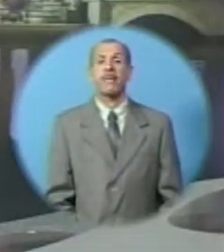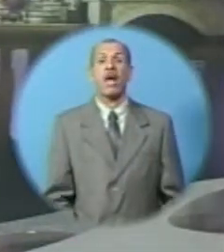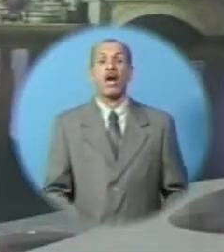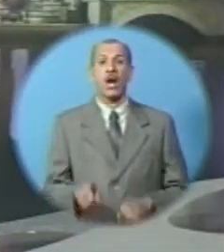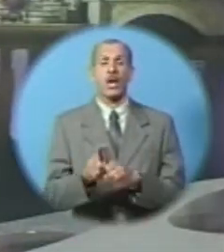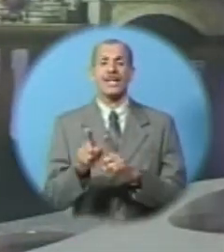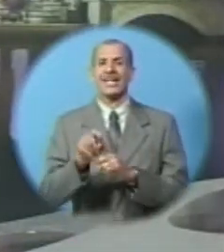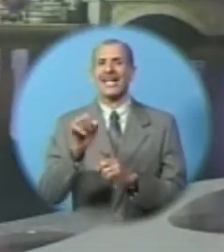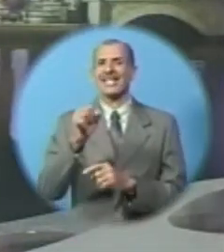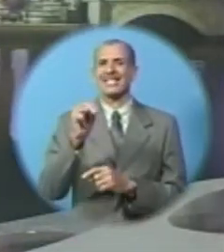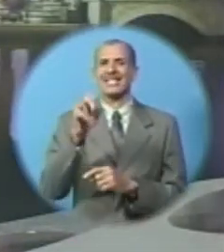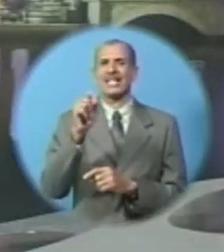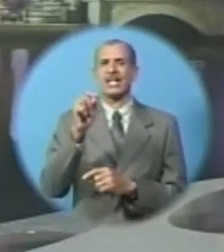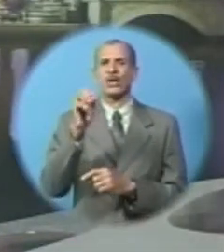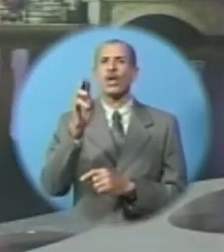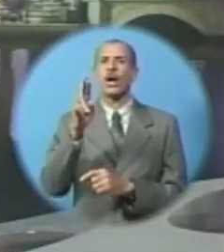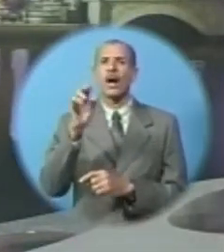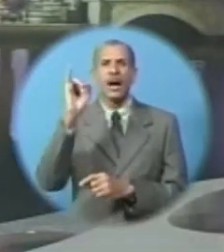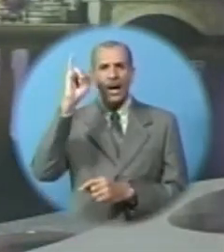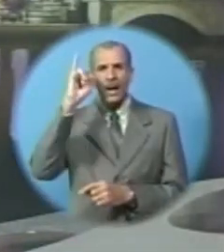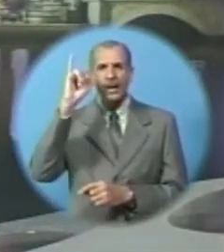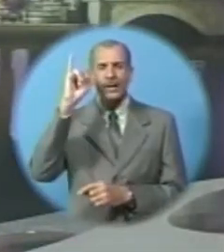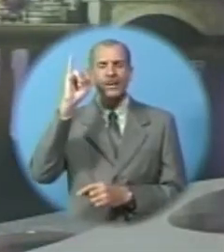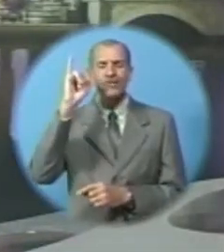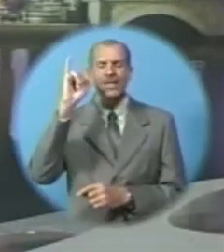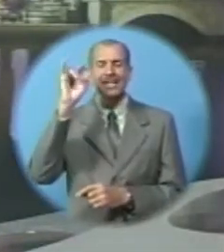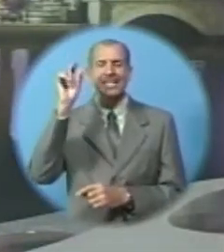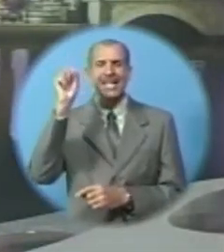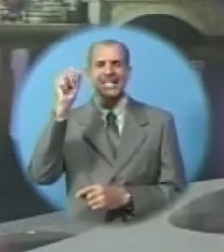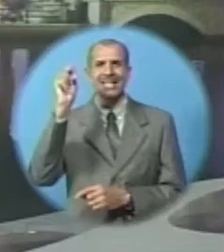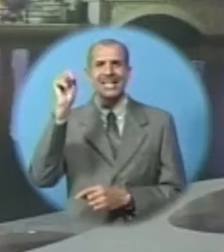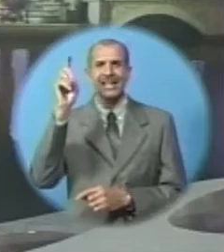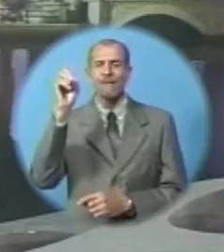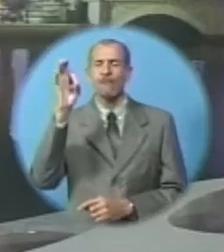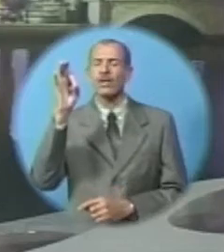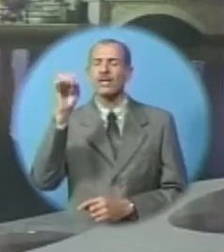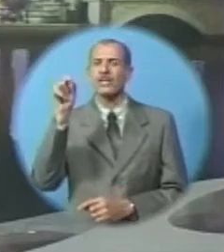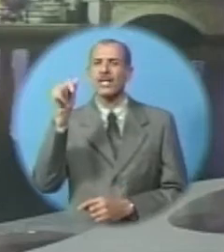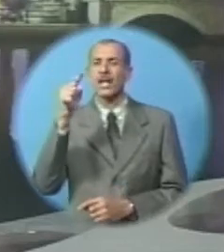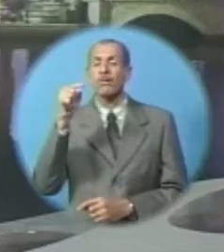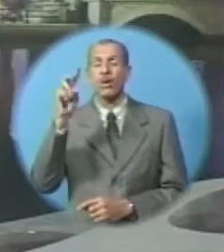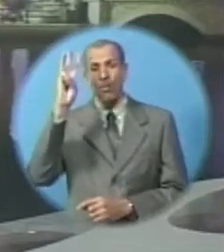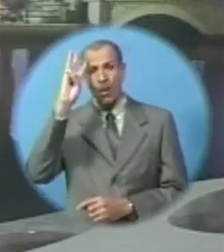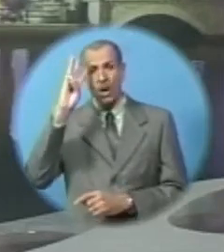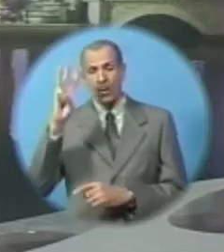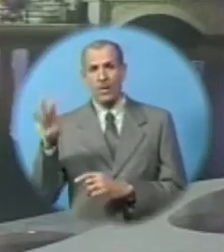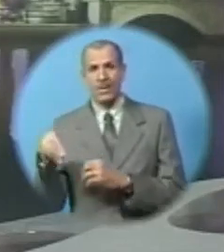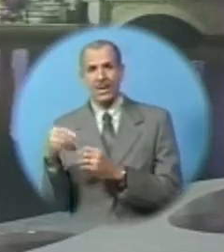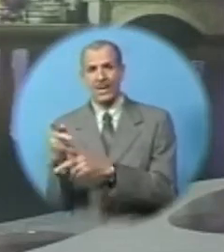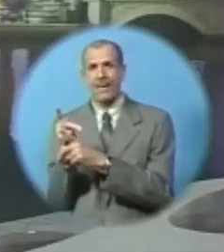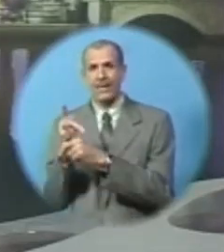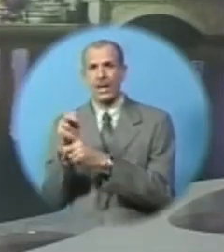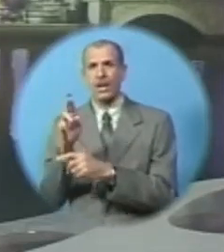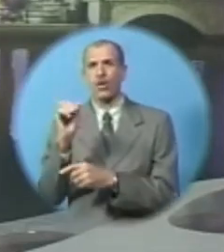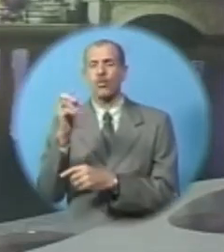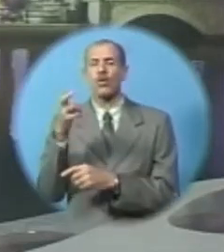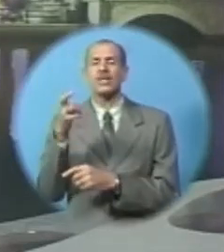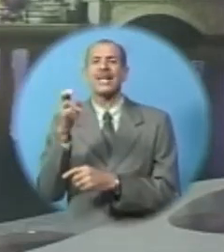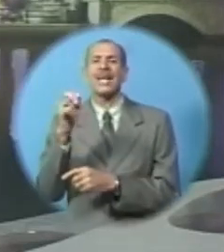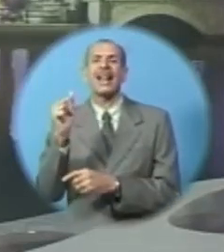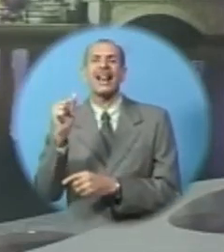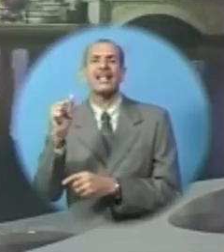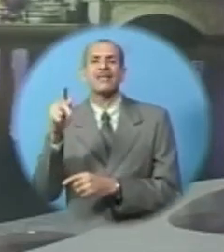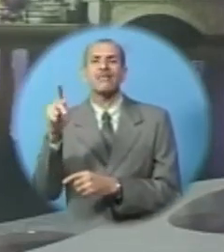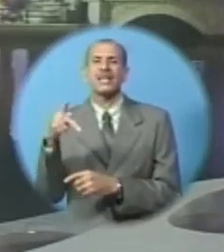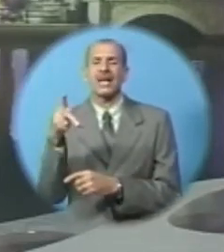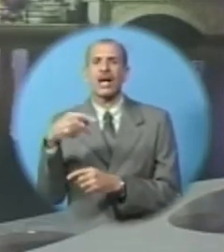According to Senator Irene Sandiford Garner, through the Welfare Department, Mr. Ward will be temporarily accommodated in Rose Hill, St. Peter, and will